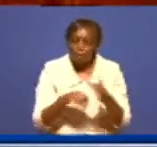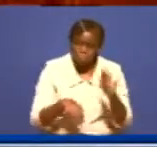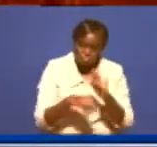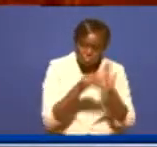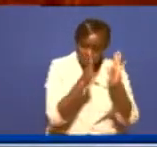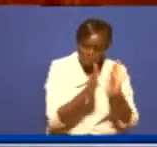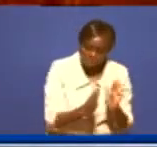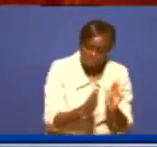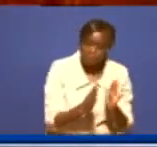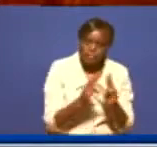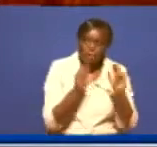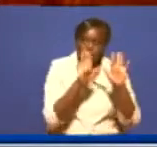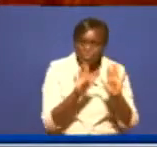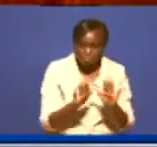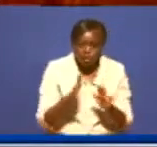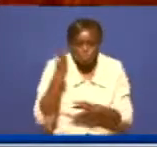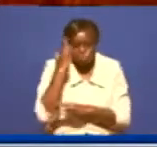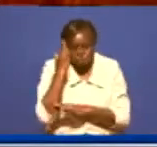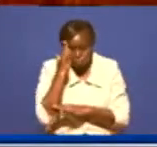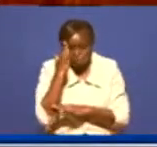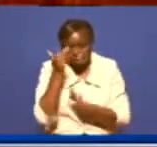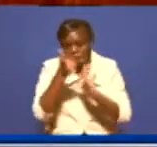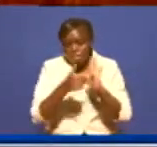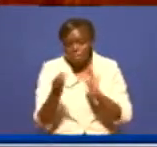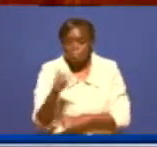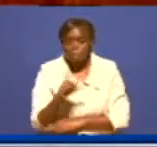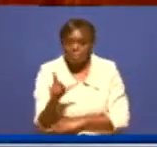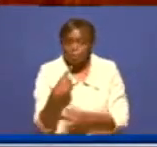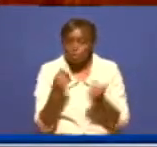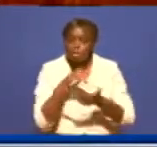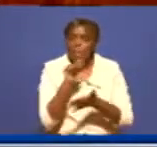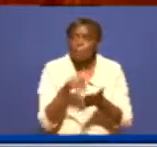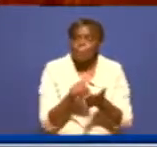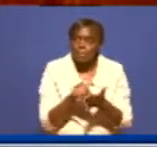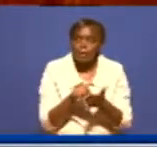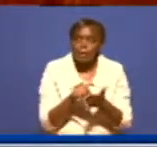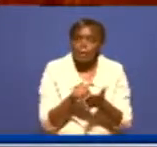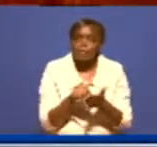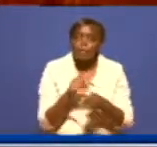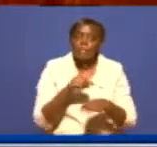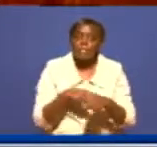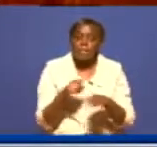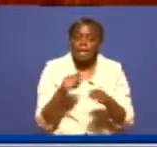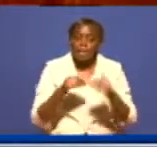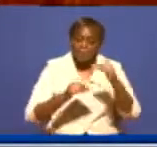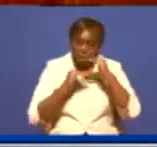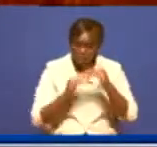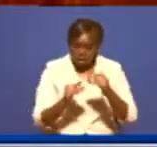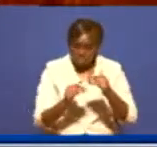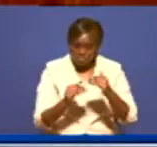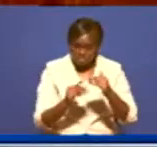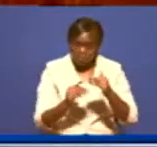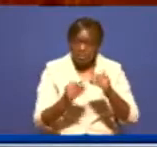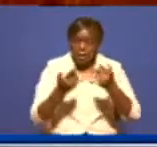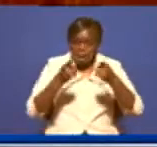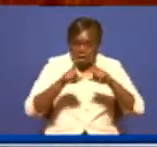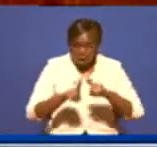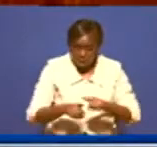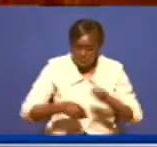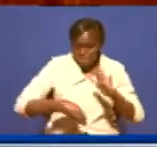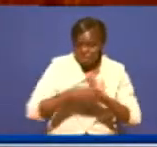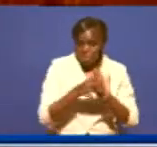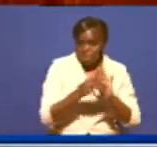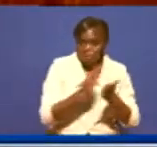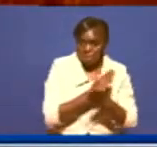It is also very important to note that in this bill, it talks about a duration where if the eviction is not carried out within